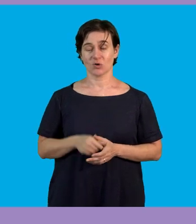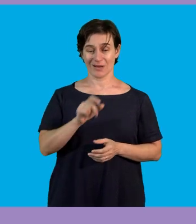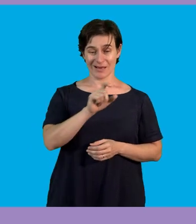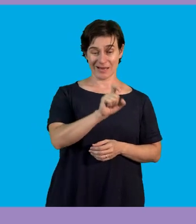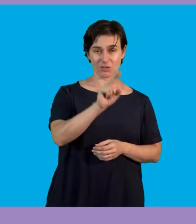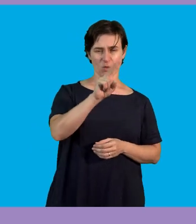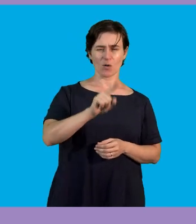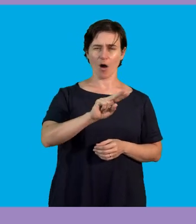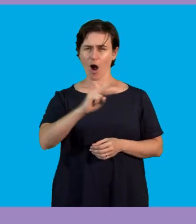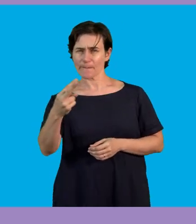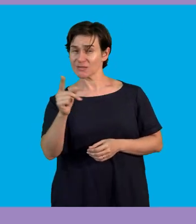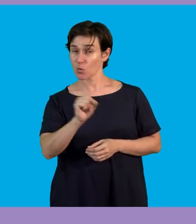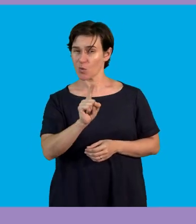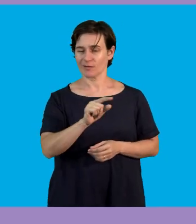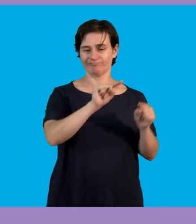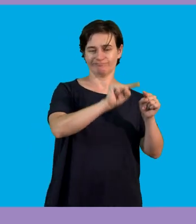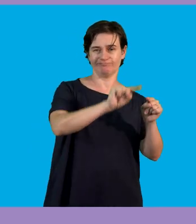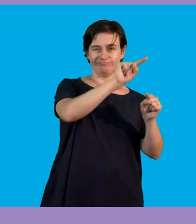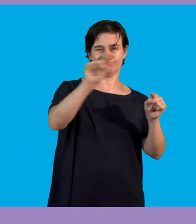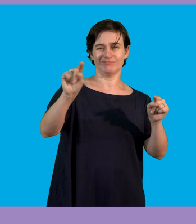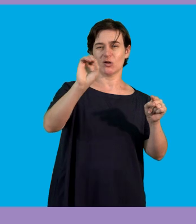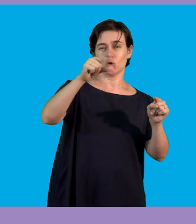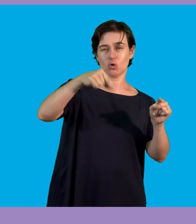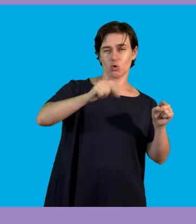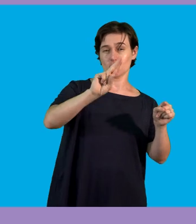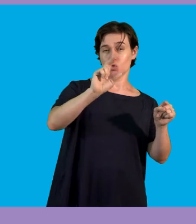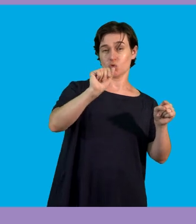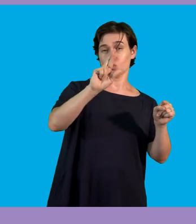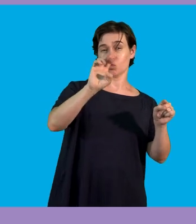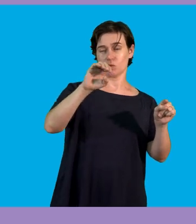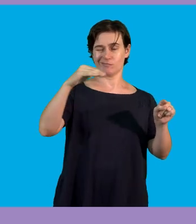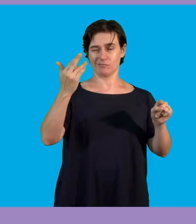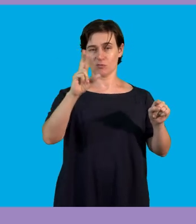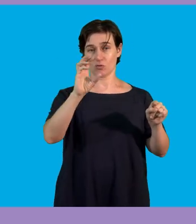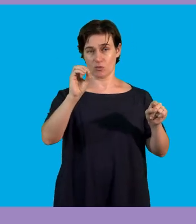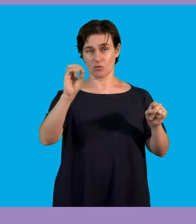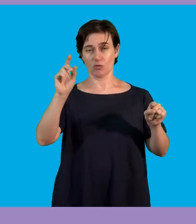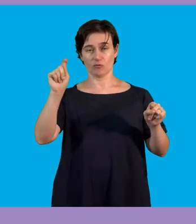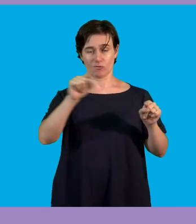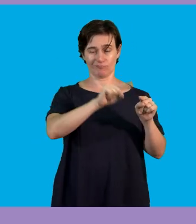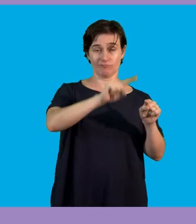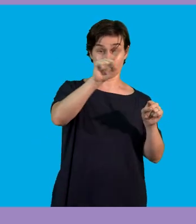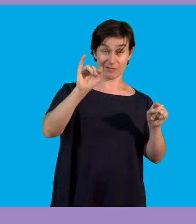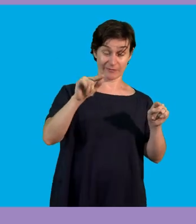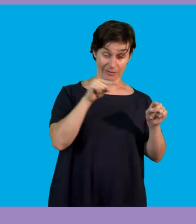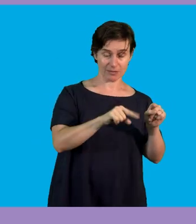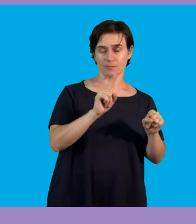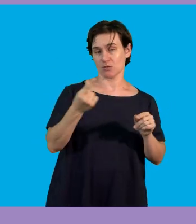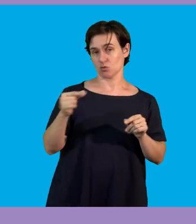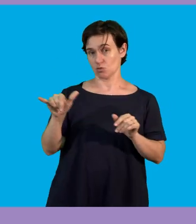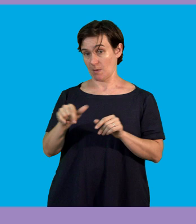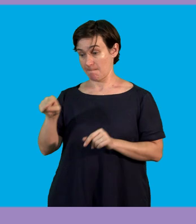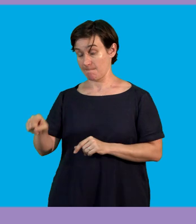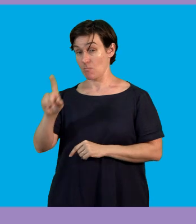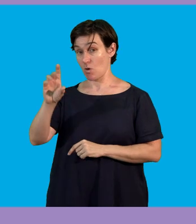We apply the square root sign on x squared because we want x. So square root sign on x squared, and on the right hand